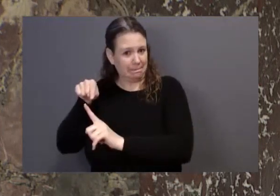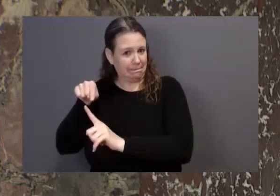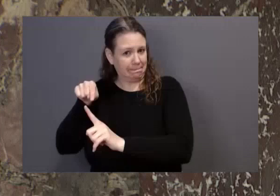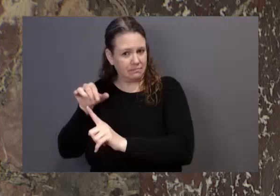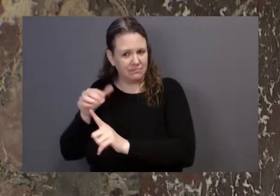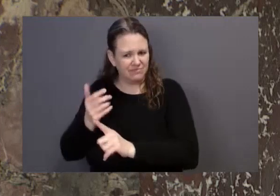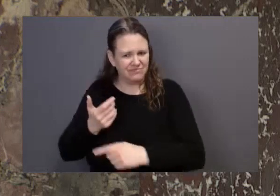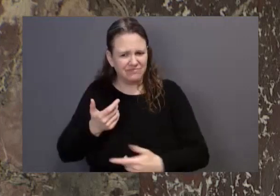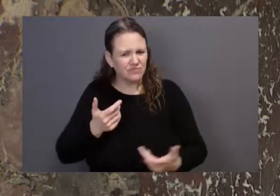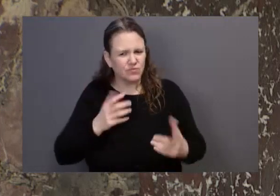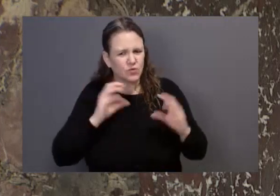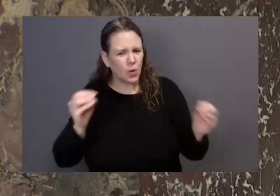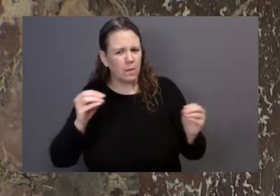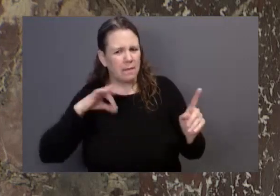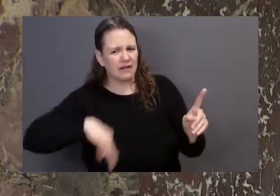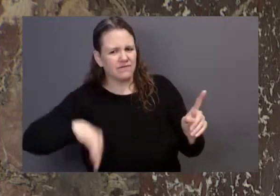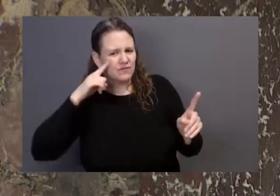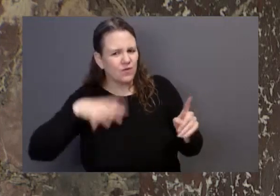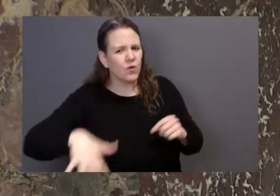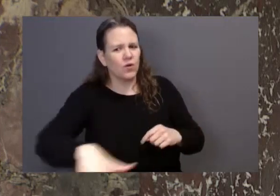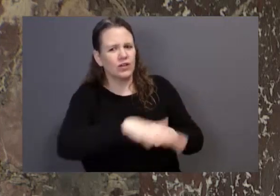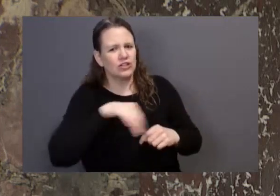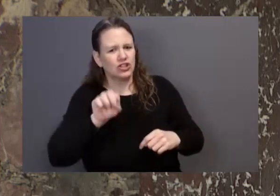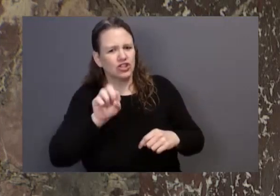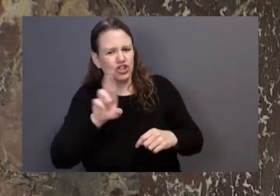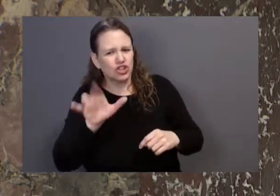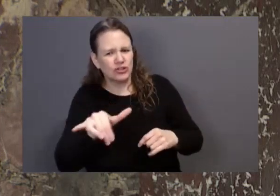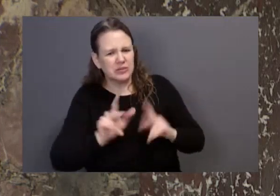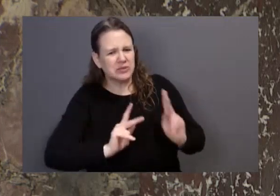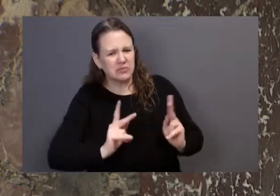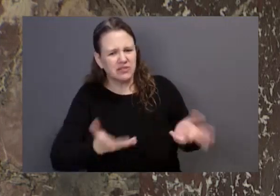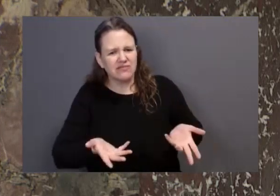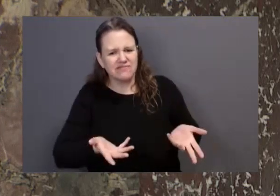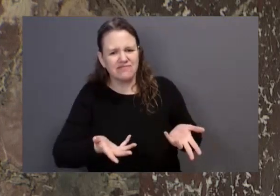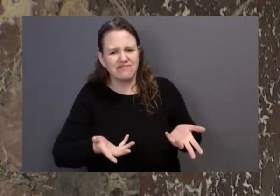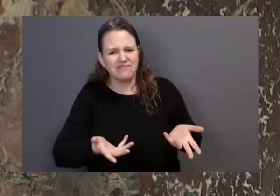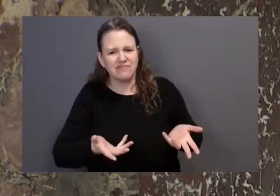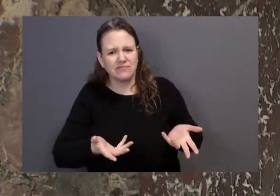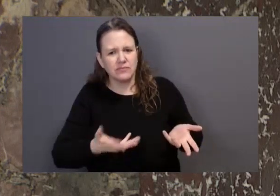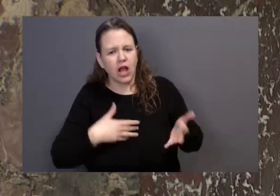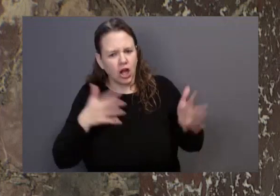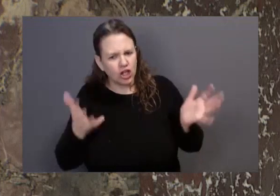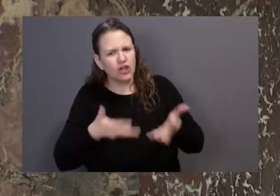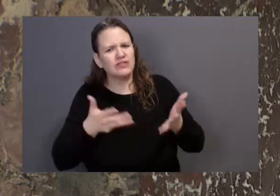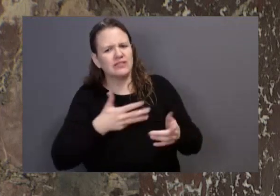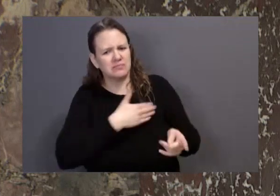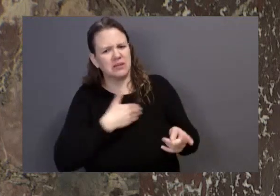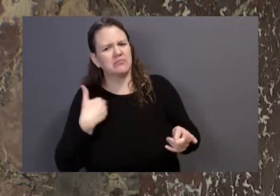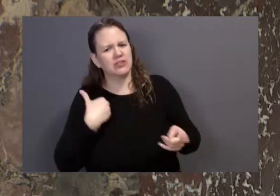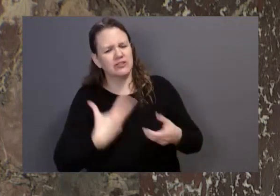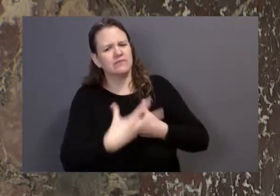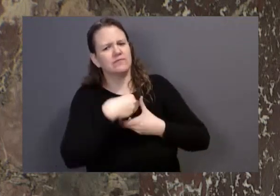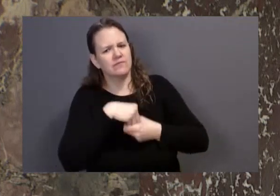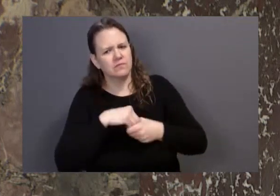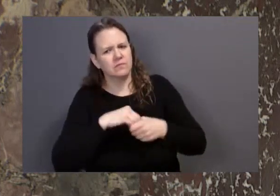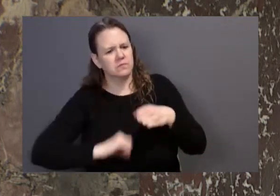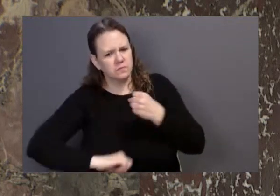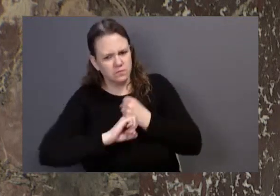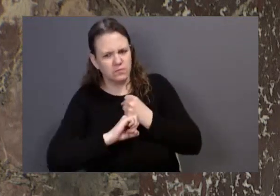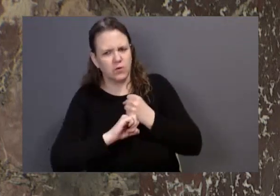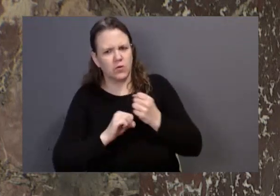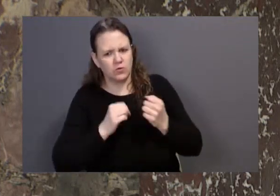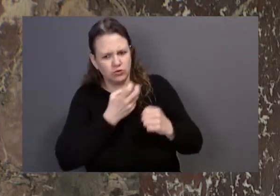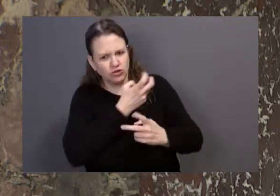member to stand with us, deliver the message to the City of Surrey. The transition is going to go through. We'll provide the support so taxpayers are